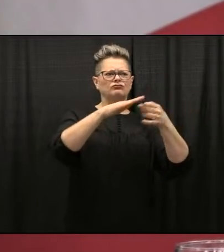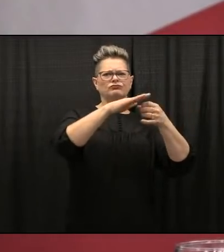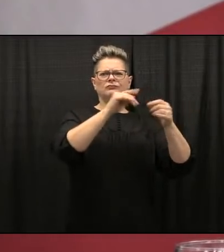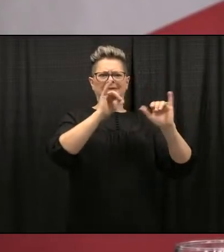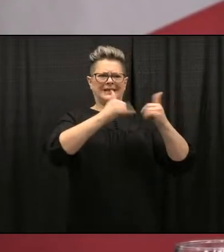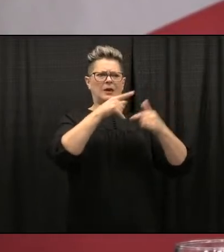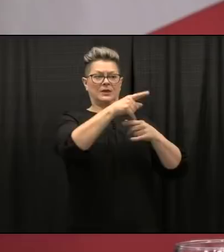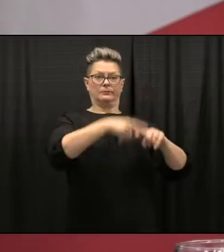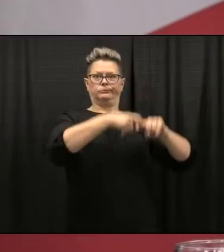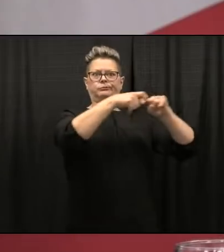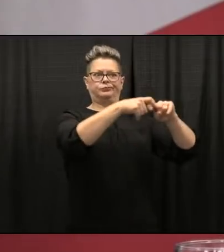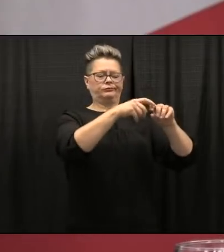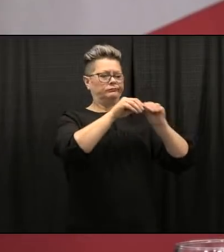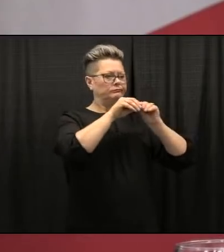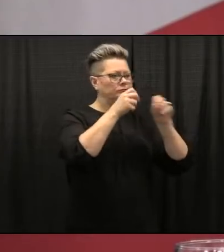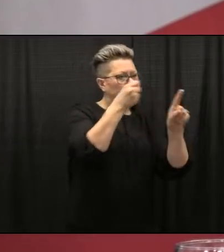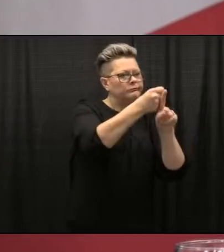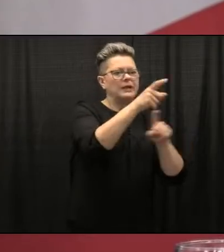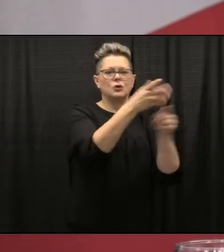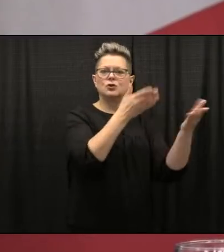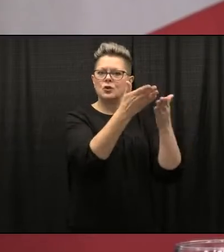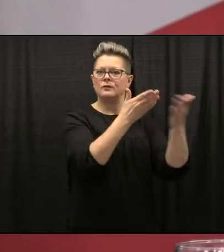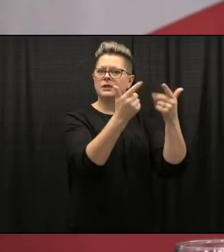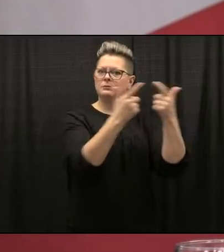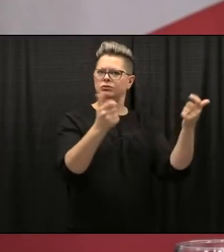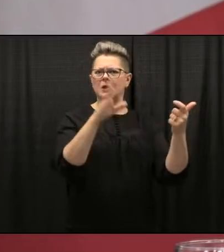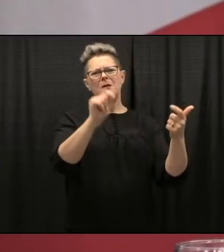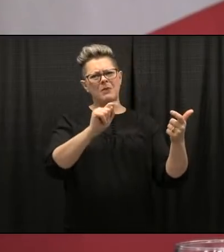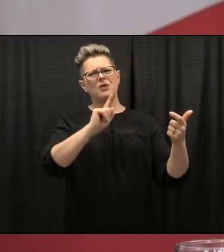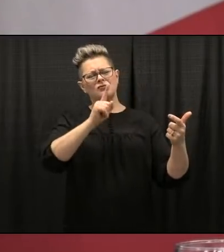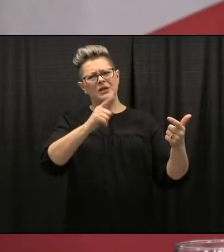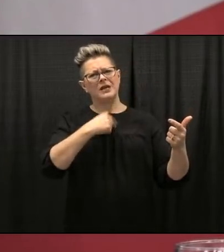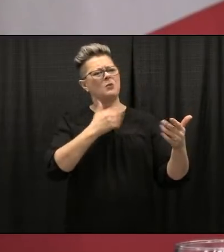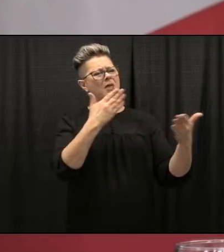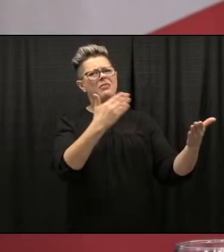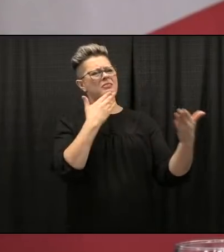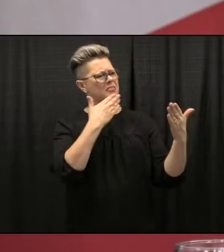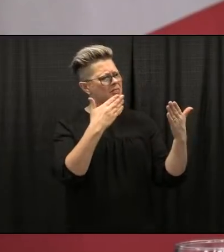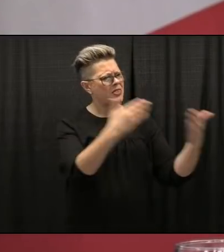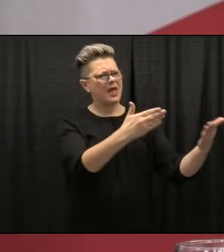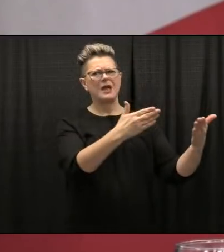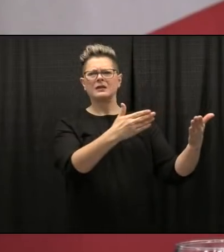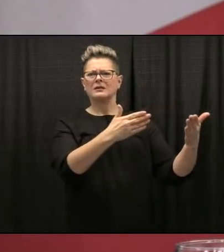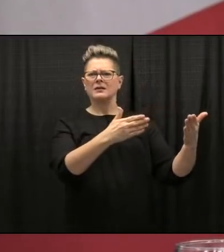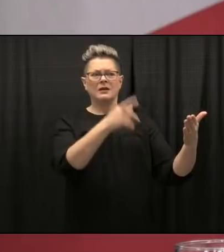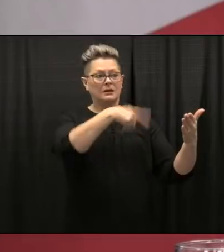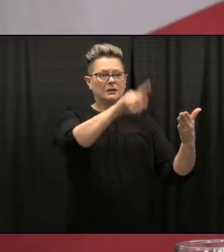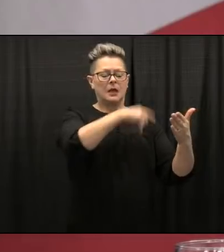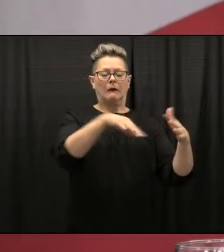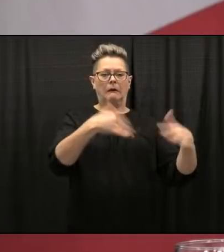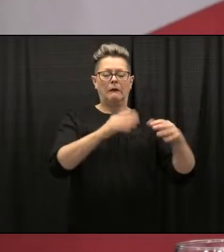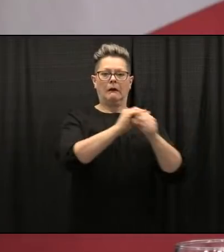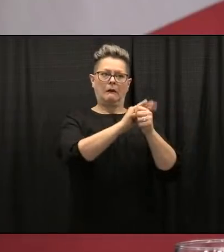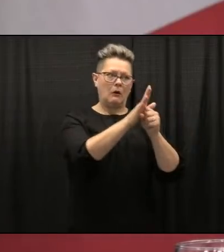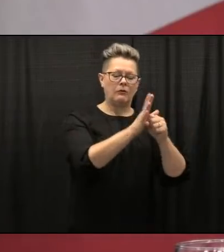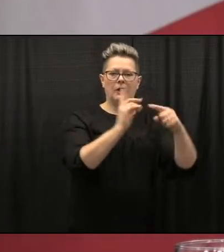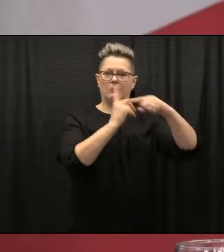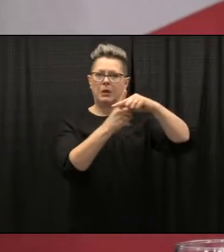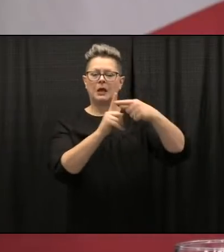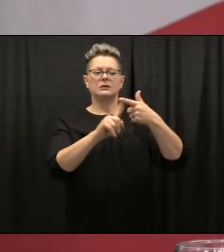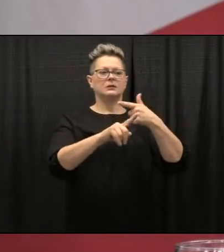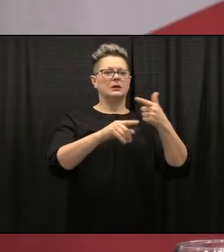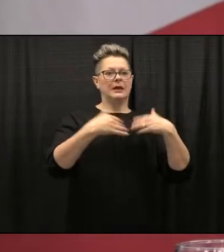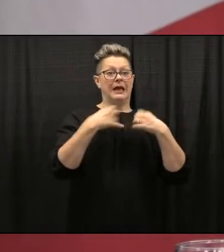to take this opportunity to thank the regional health authorities for walking that very difficult line between the demands of COVID and the need to